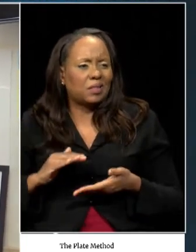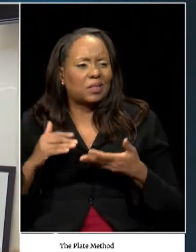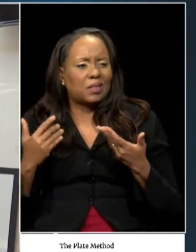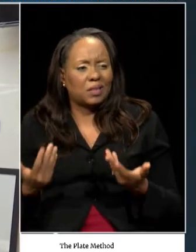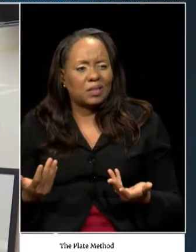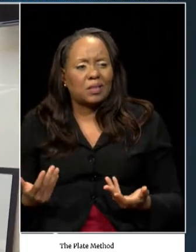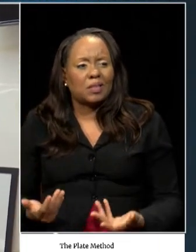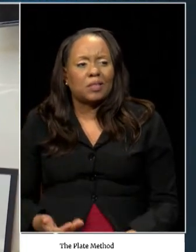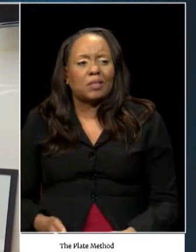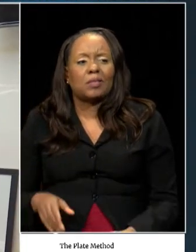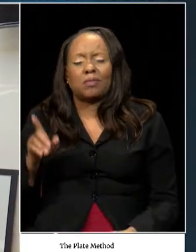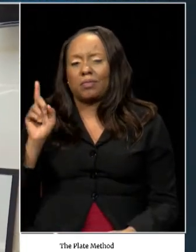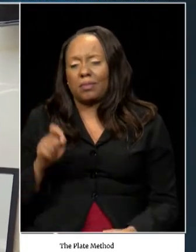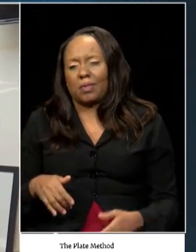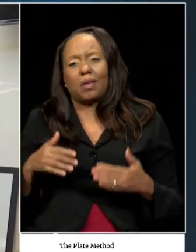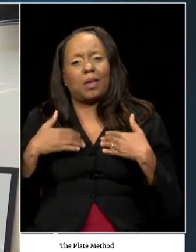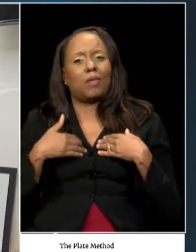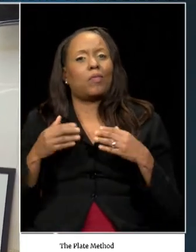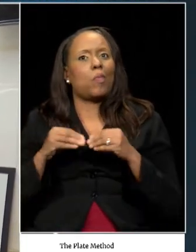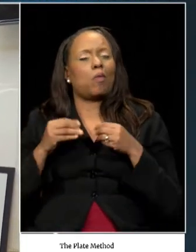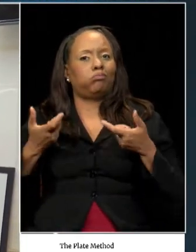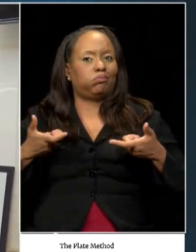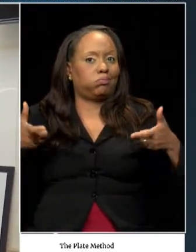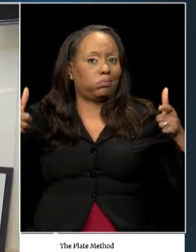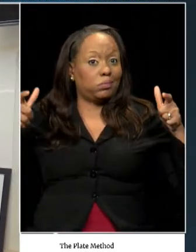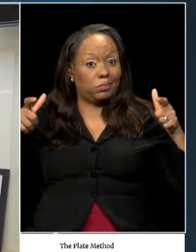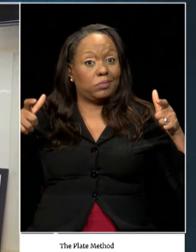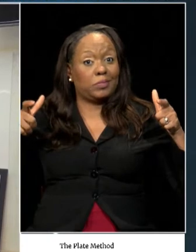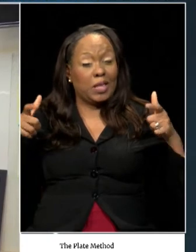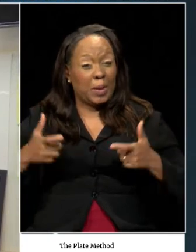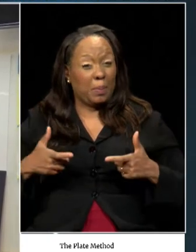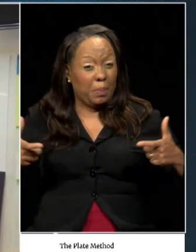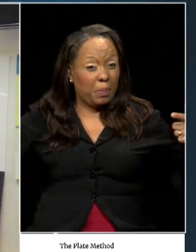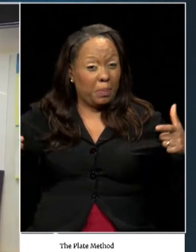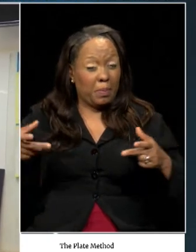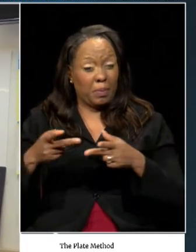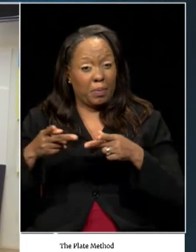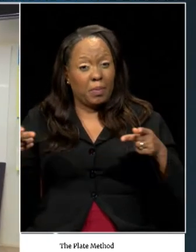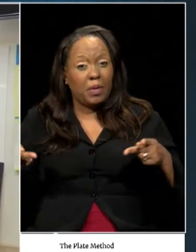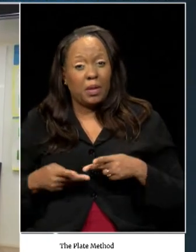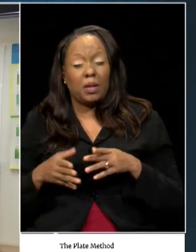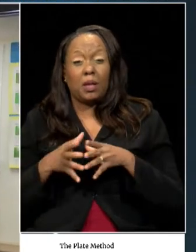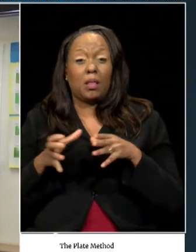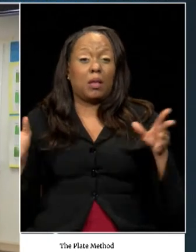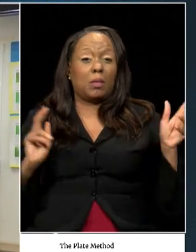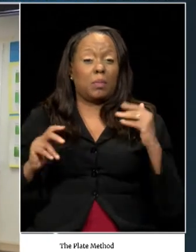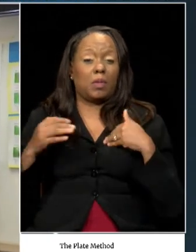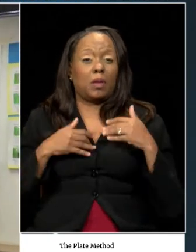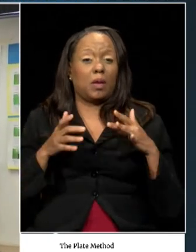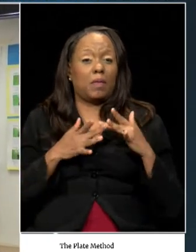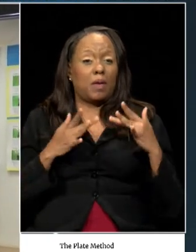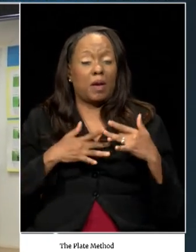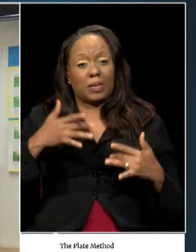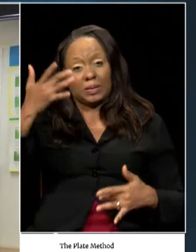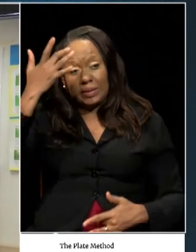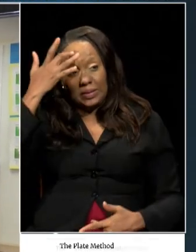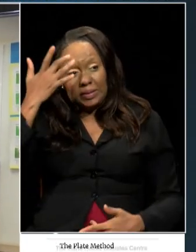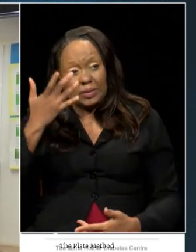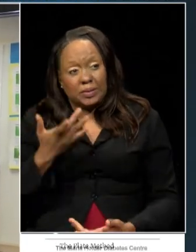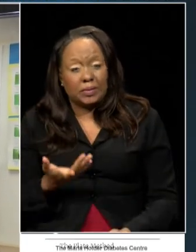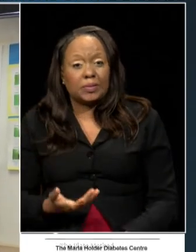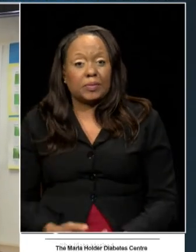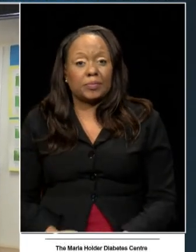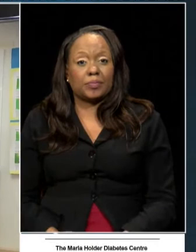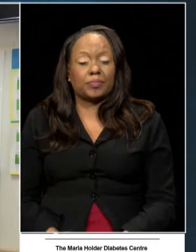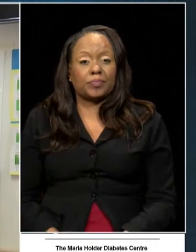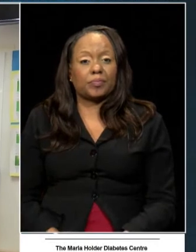really, truly should have a significantly larger facility for the amount of heart disease we have in Barbados. Think about cardiac rehab.